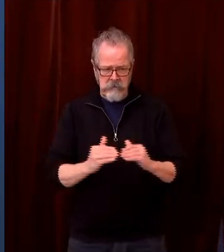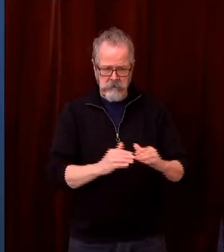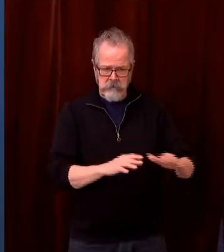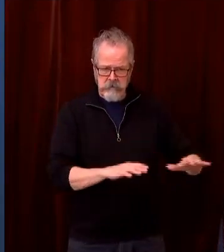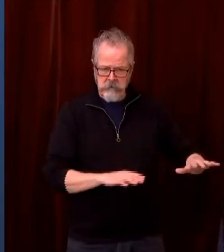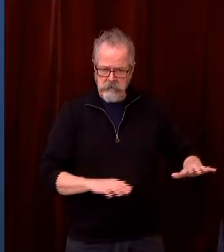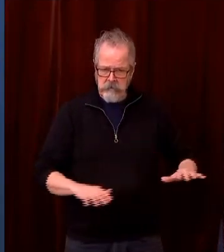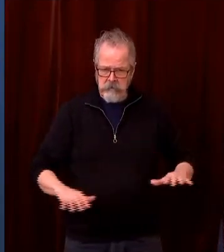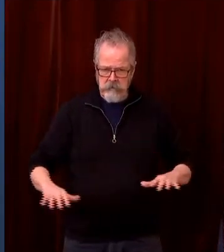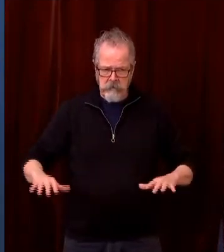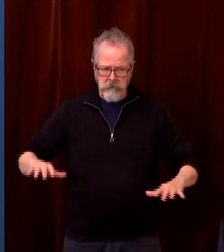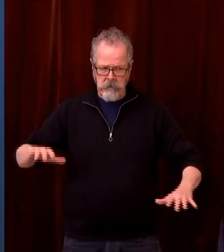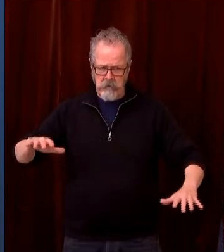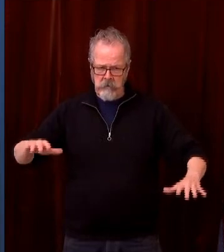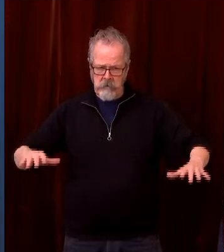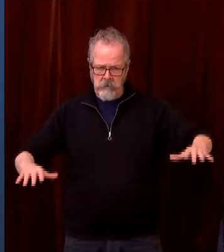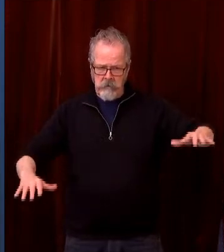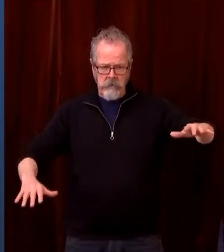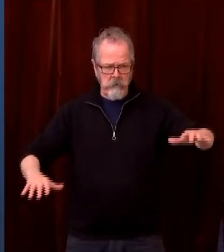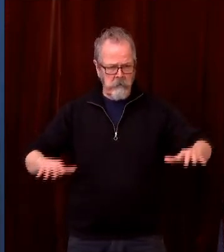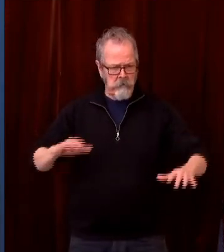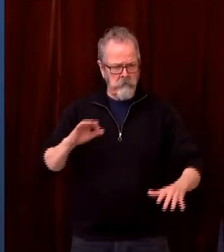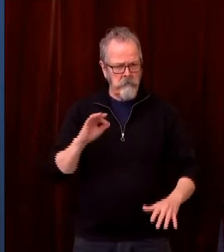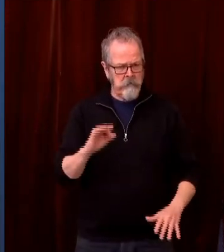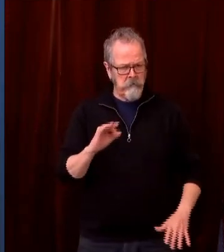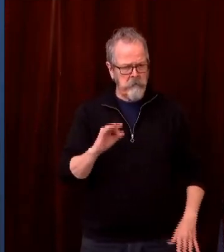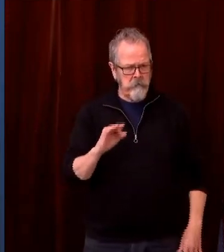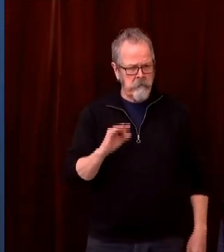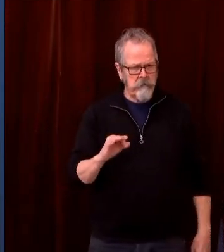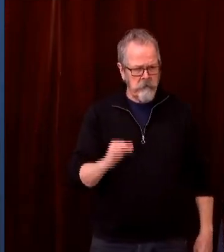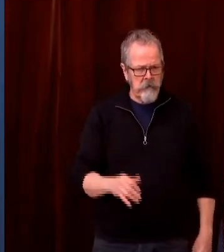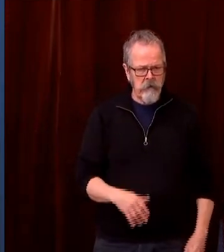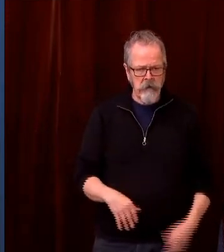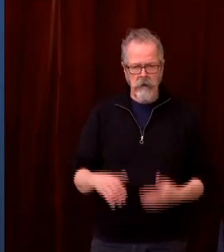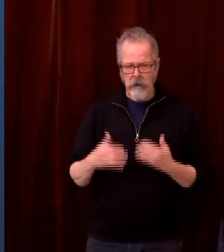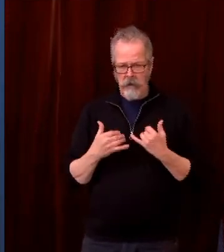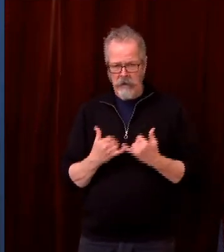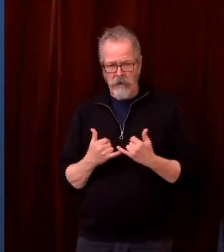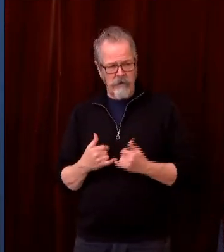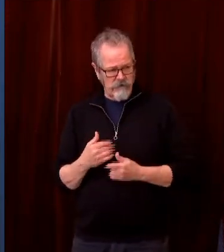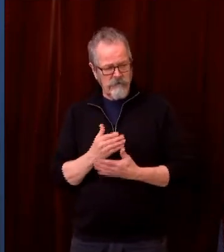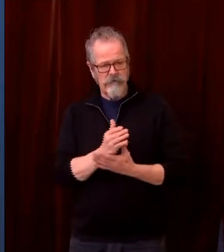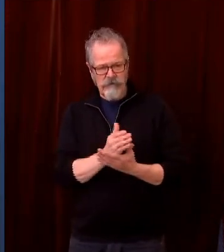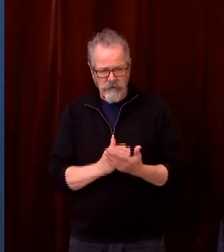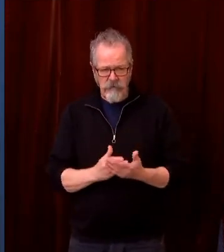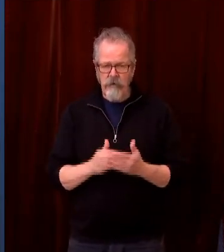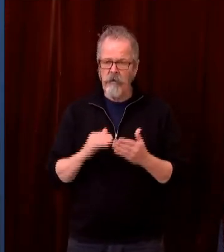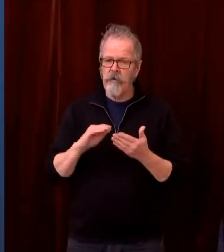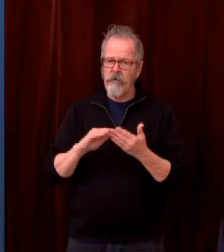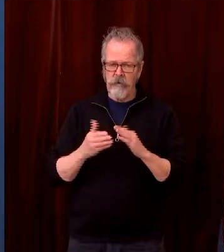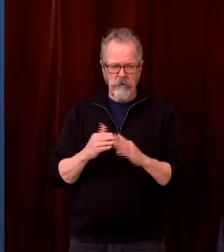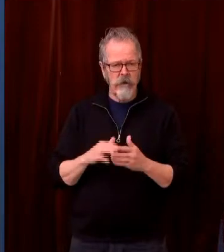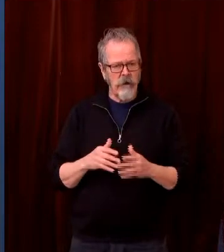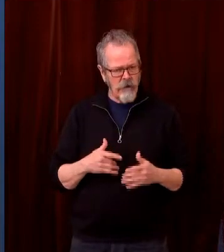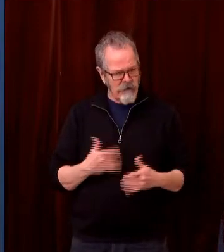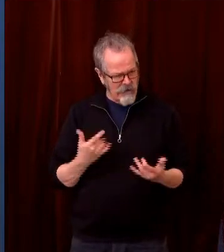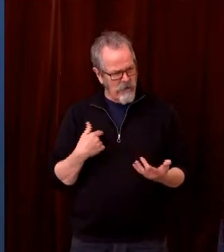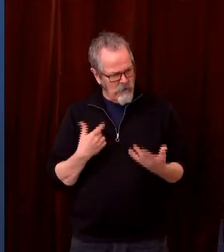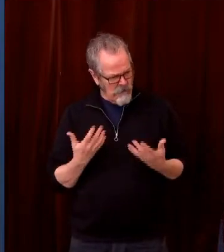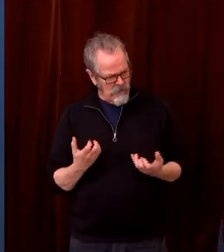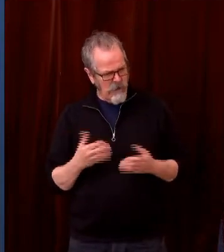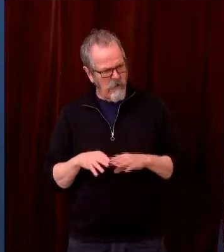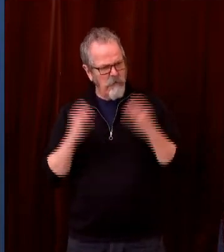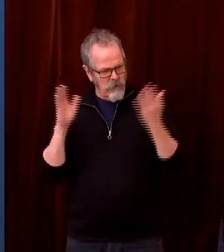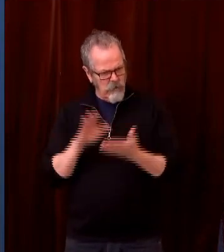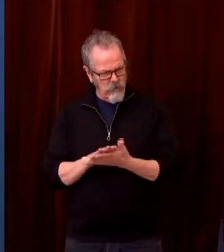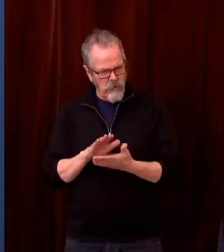learning, they're asking educators no more than they have asked for the other parts of our community that keep us safe and